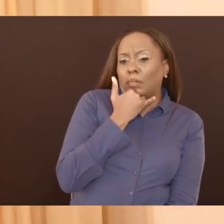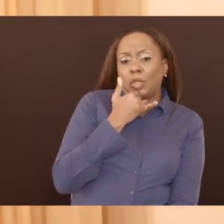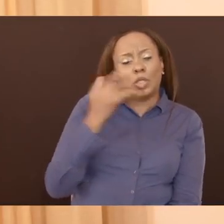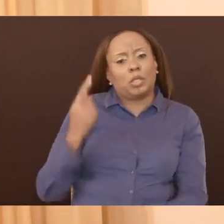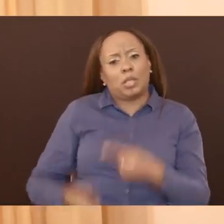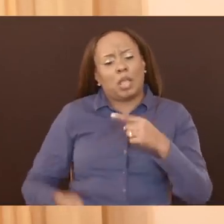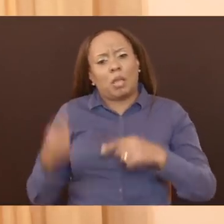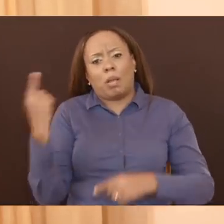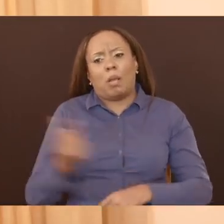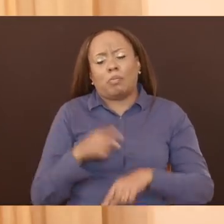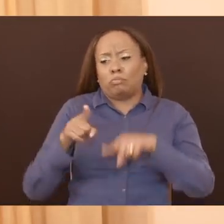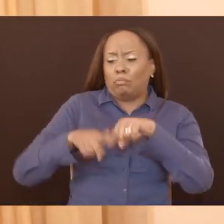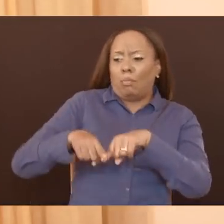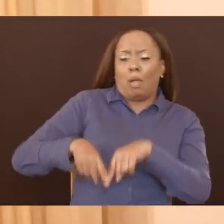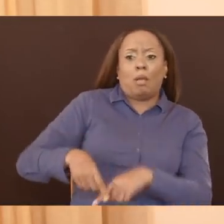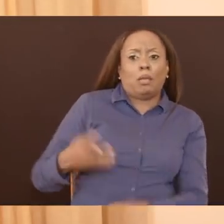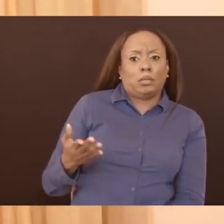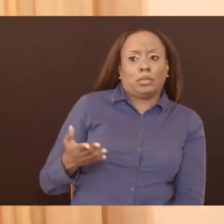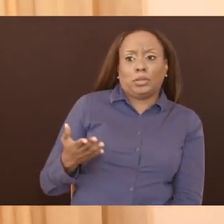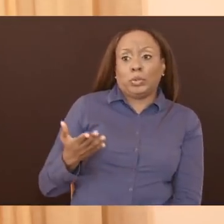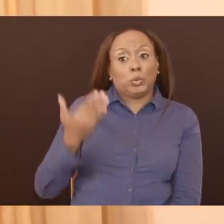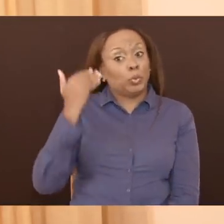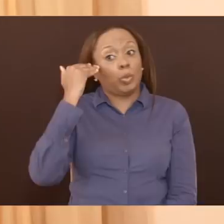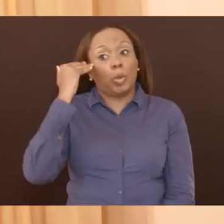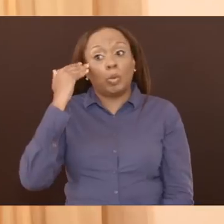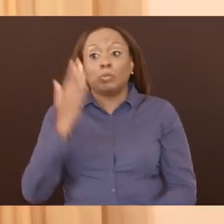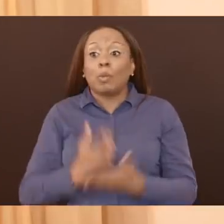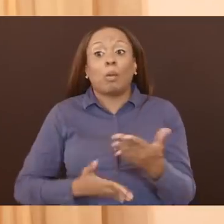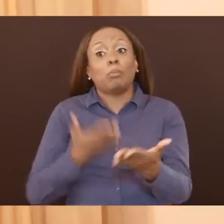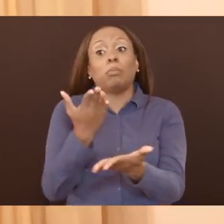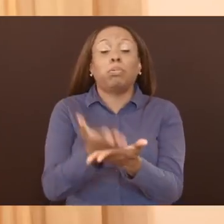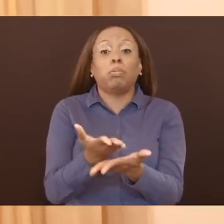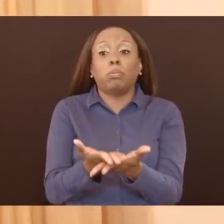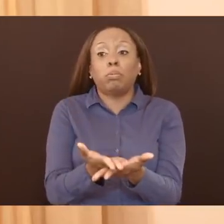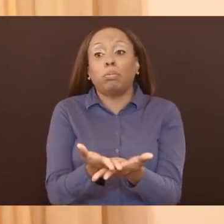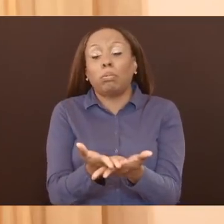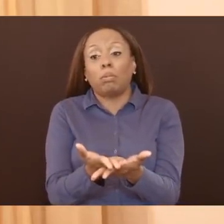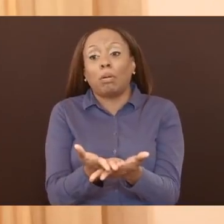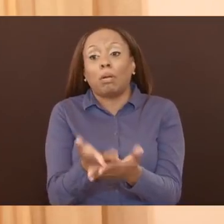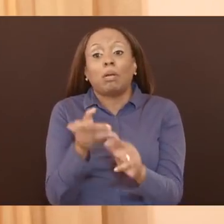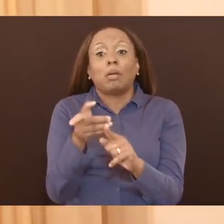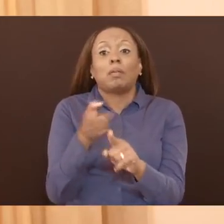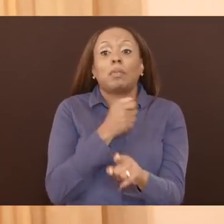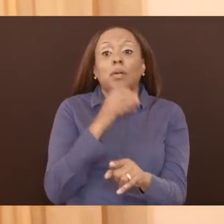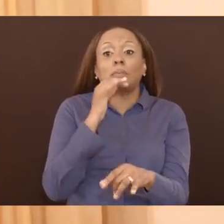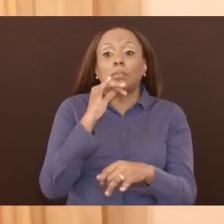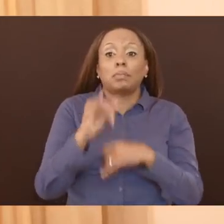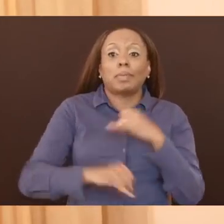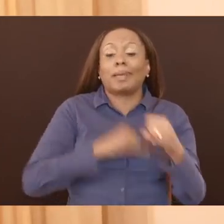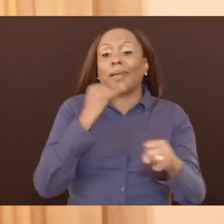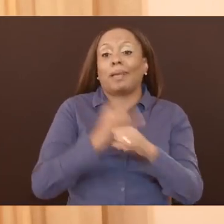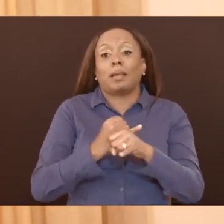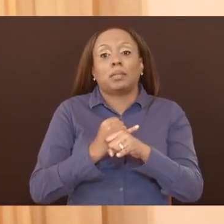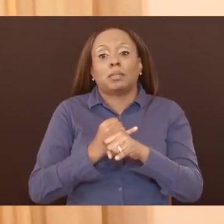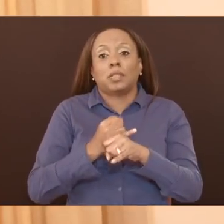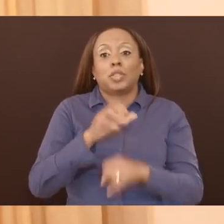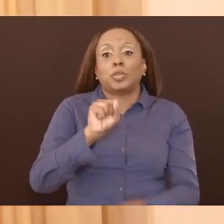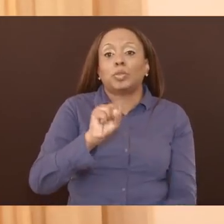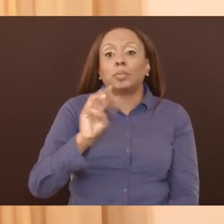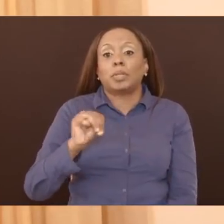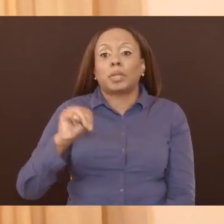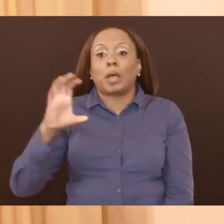That the clear evidence that has come forward from the international social media companies is